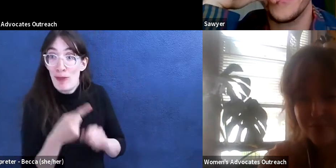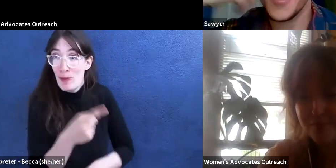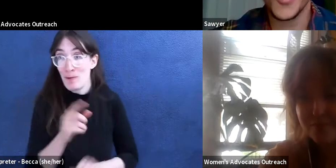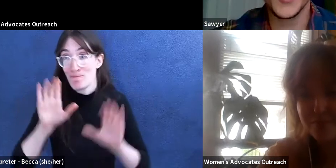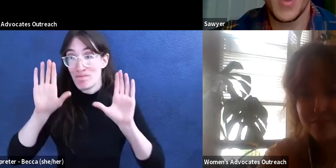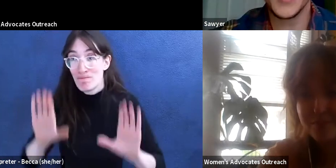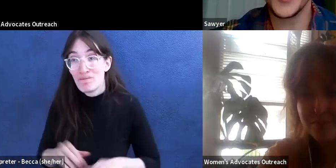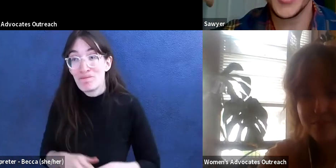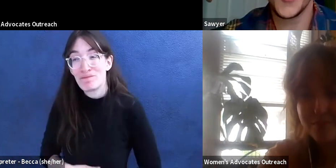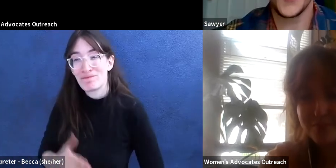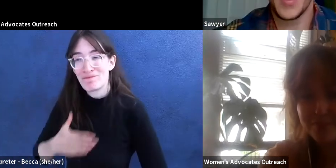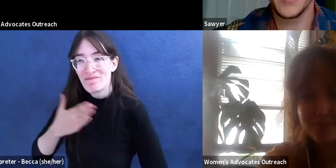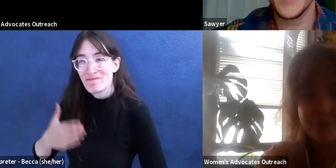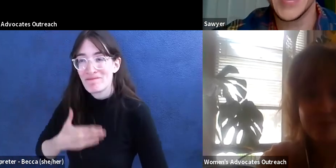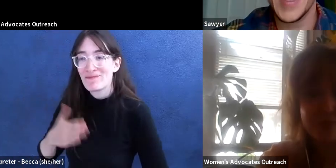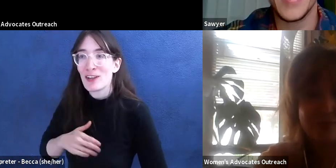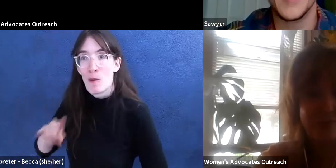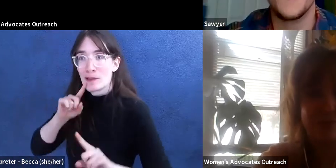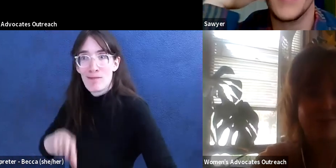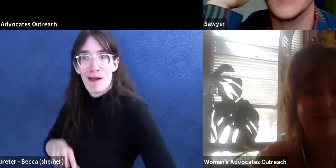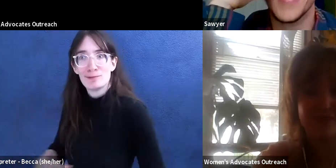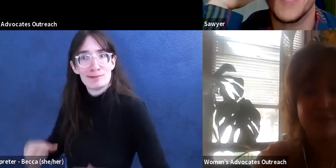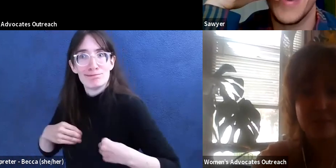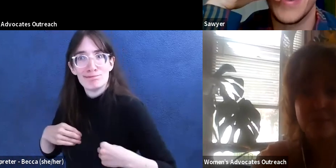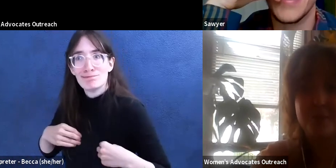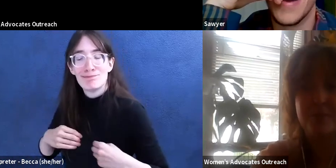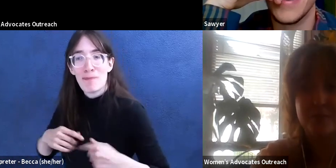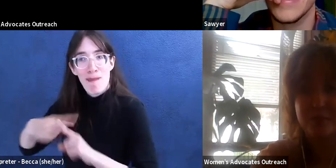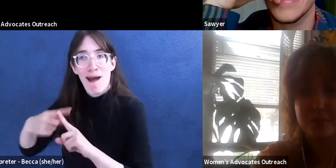or, that kind of thing, it can